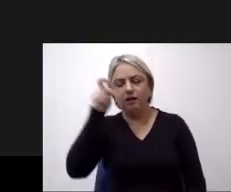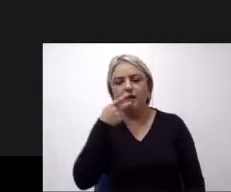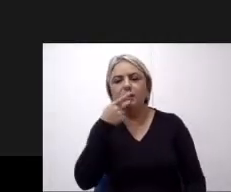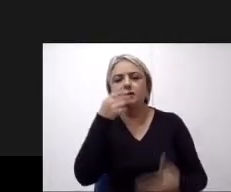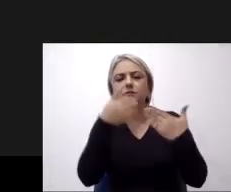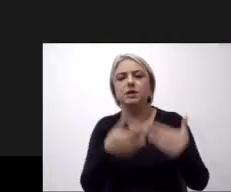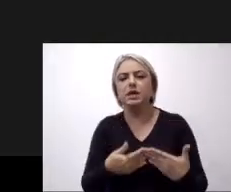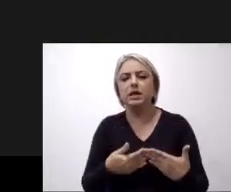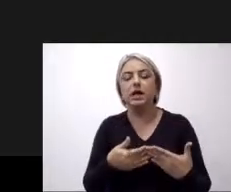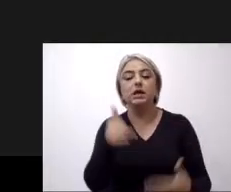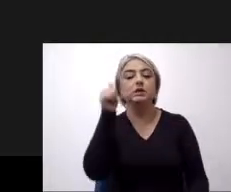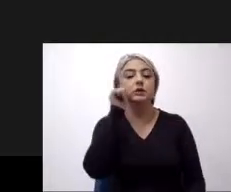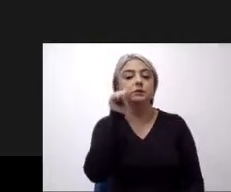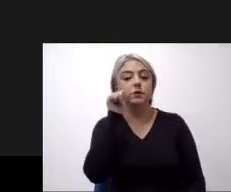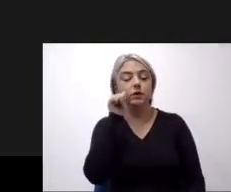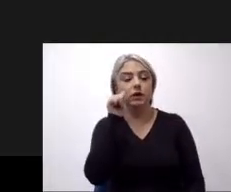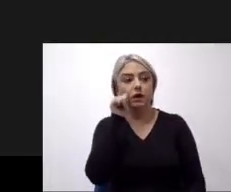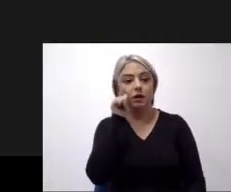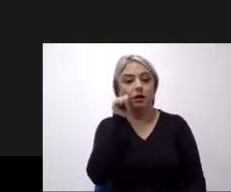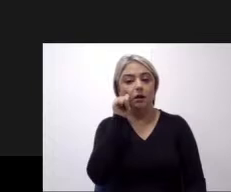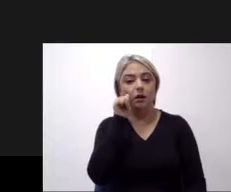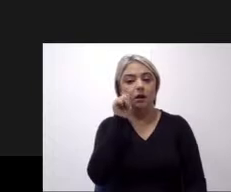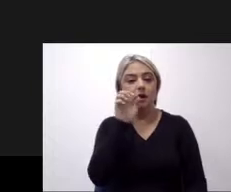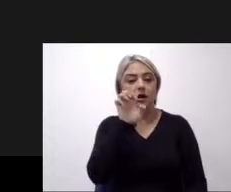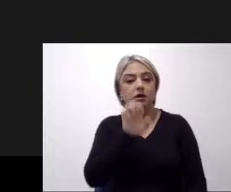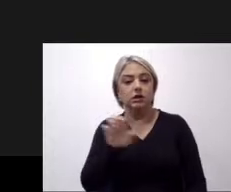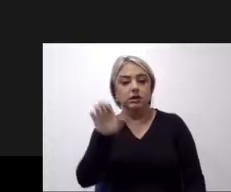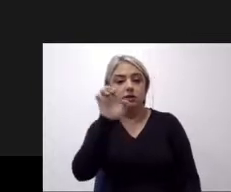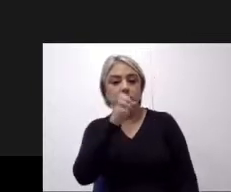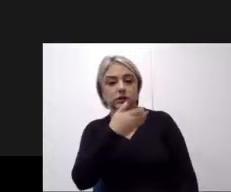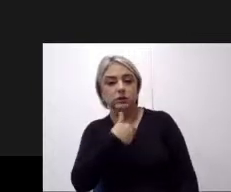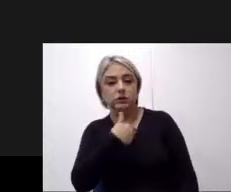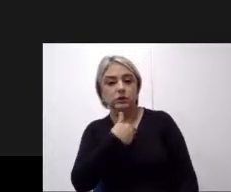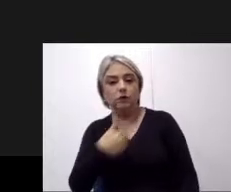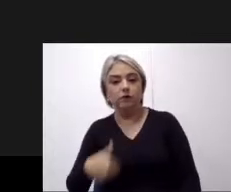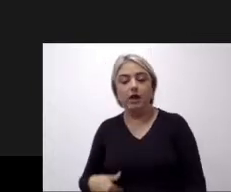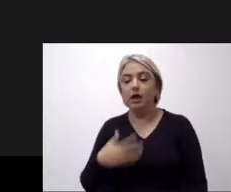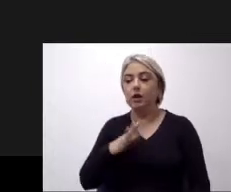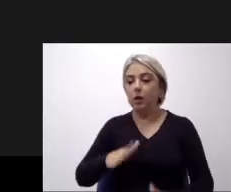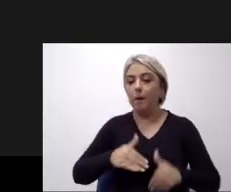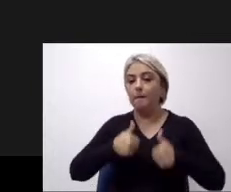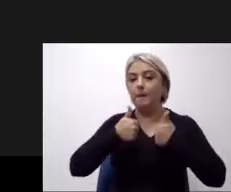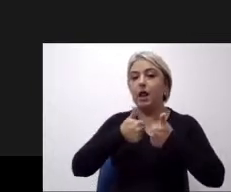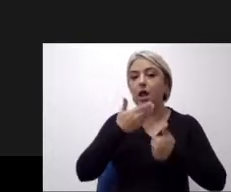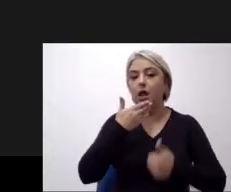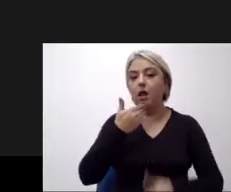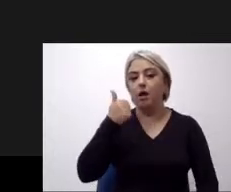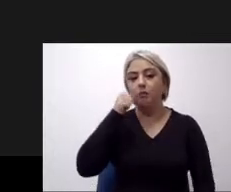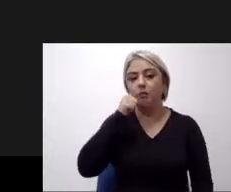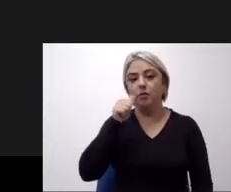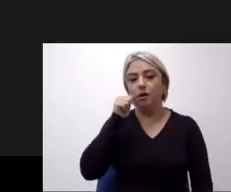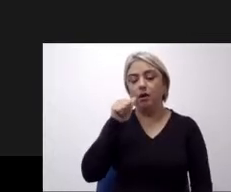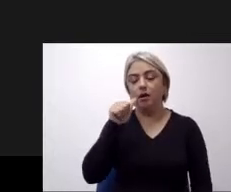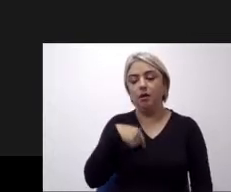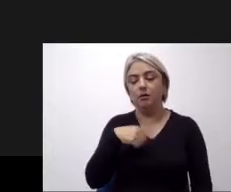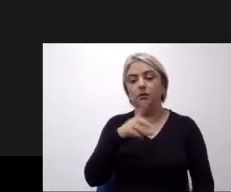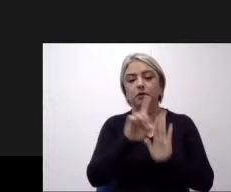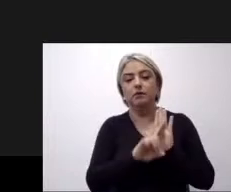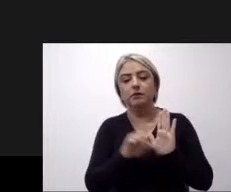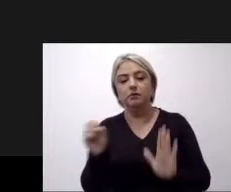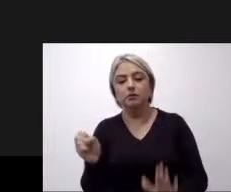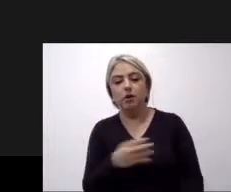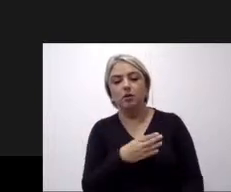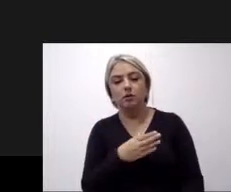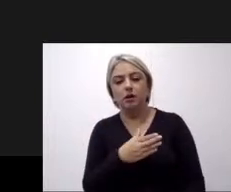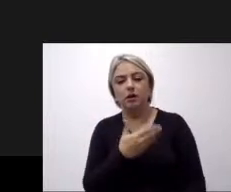welfare states when she defines the Nordic model. As a matter of fact, in Scandinavian countries,